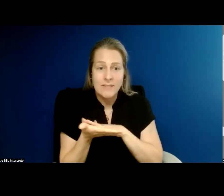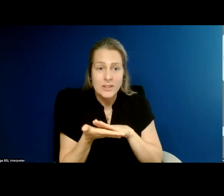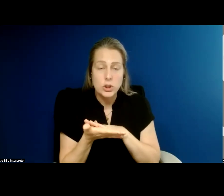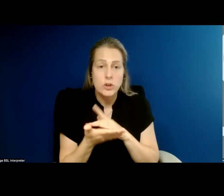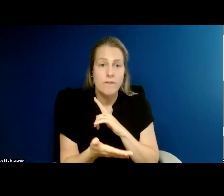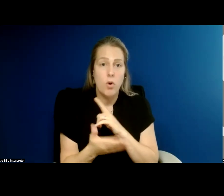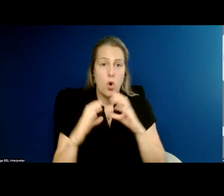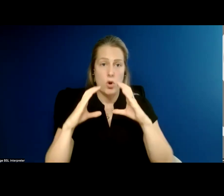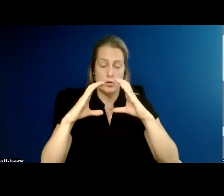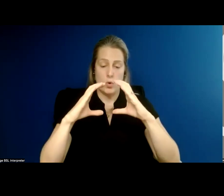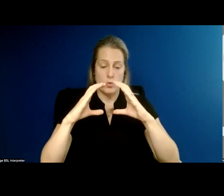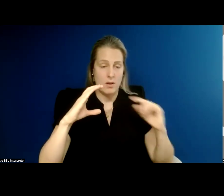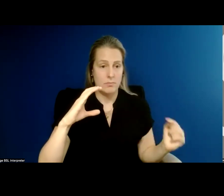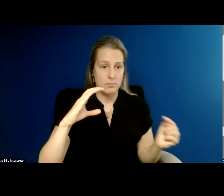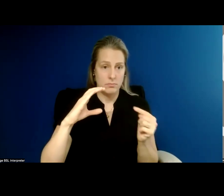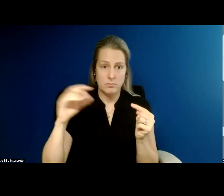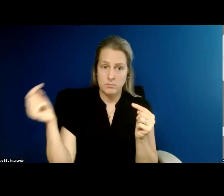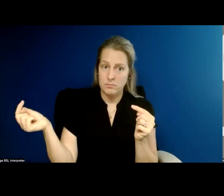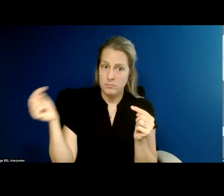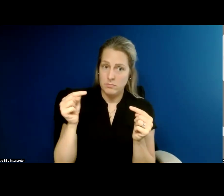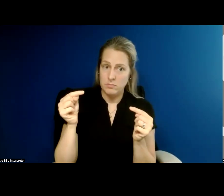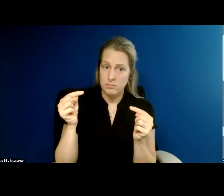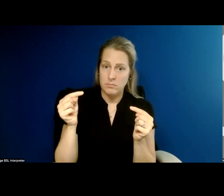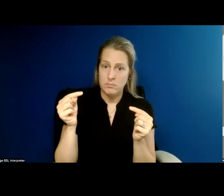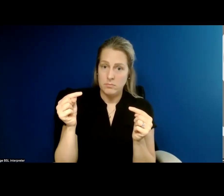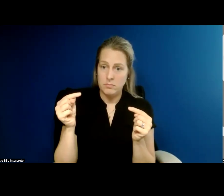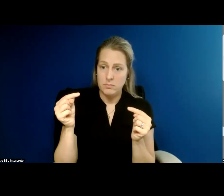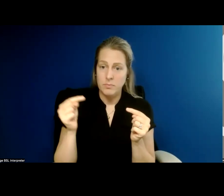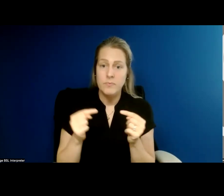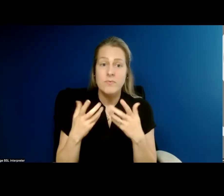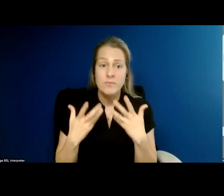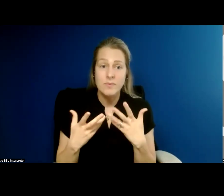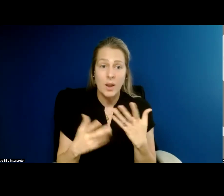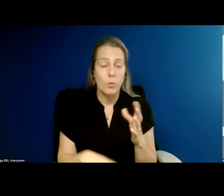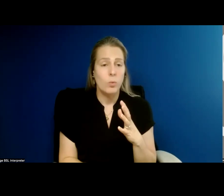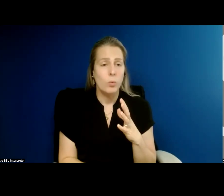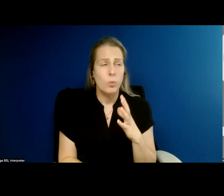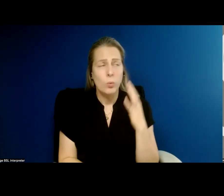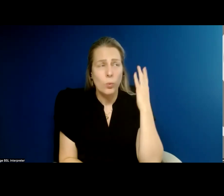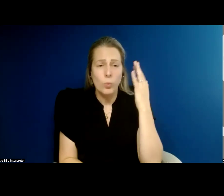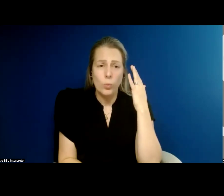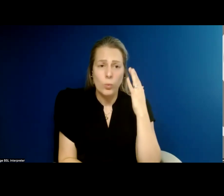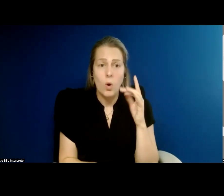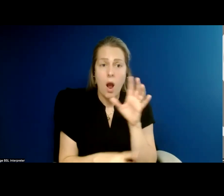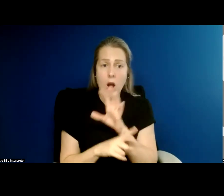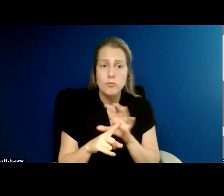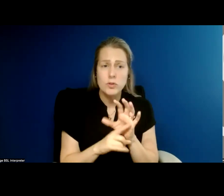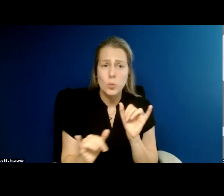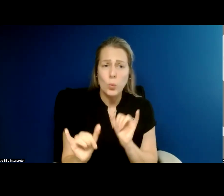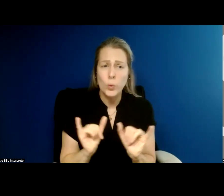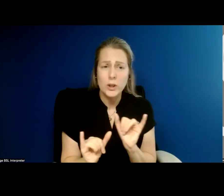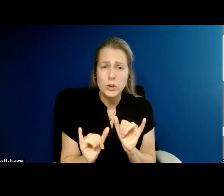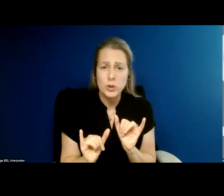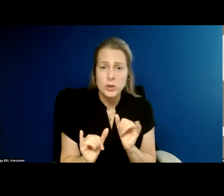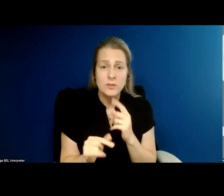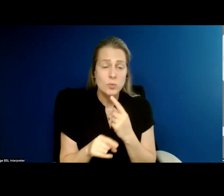same time. Now we come to the question of which countries are we talking about? If I'm talking about a country like Malawi, I'm